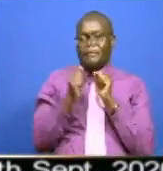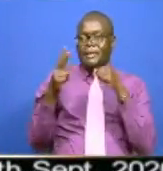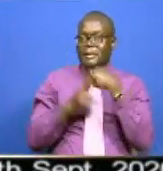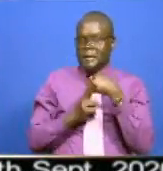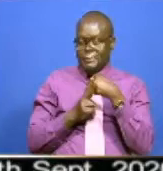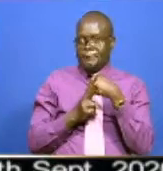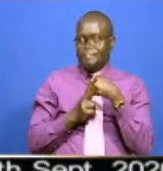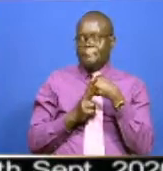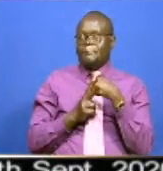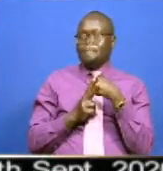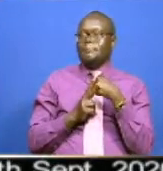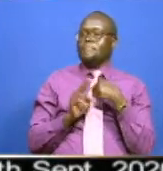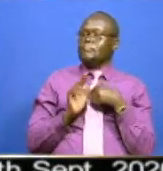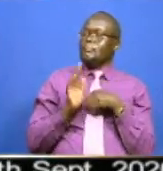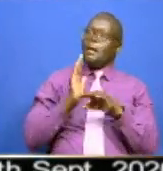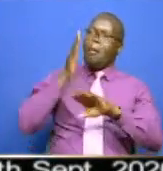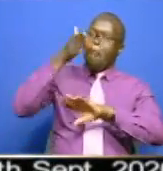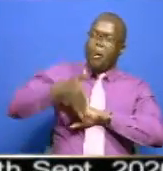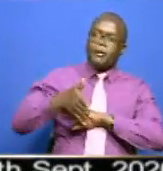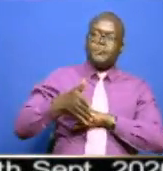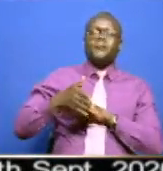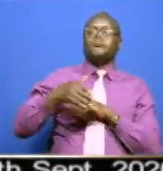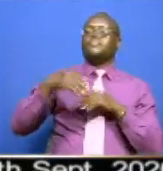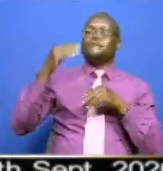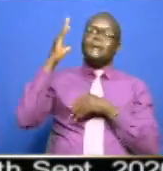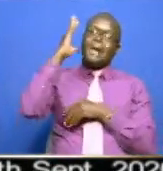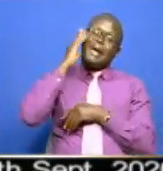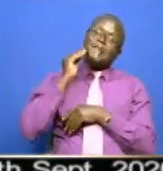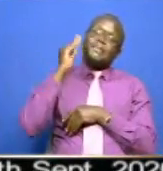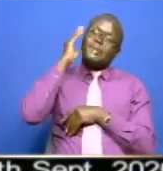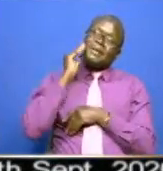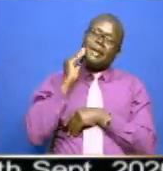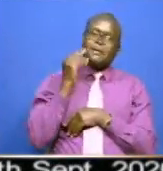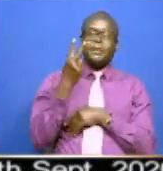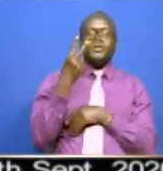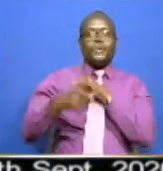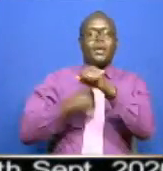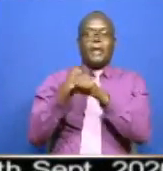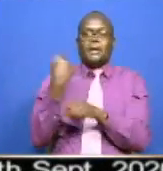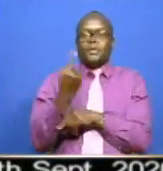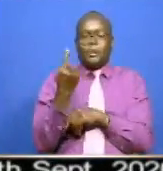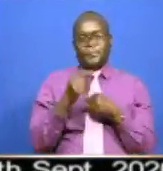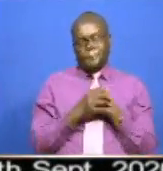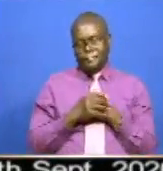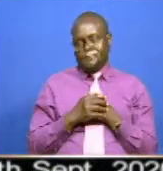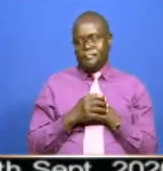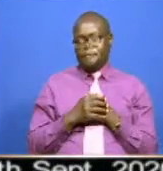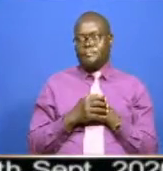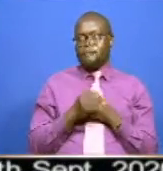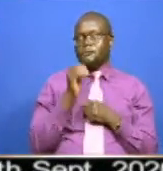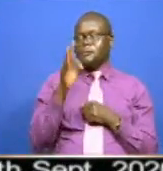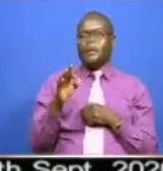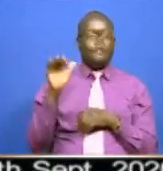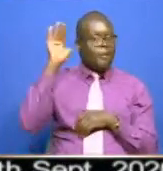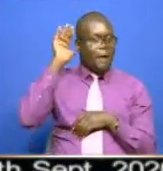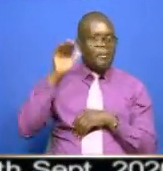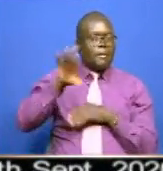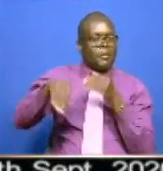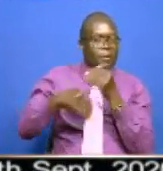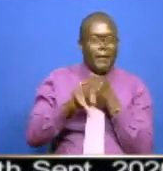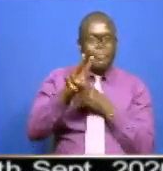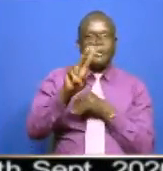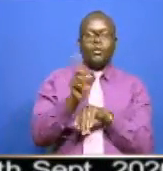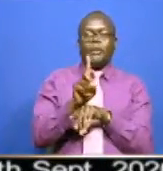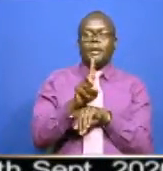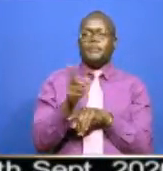And his post-qualification experience is there for 2 years. Mr. Speaker, if you had me just 2 minutes to wind